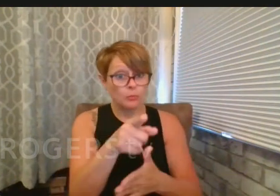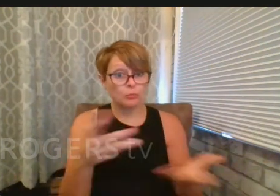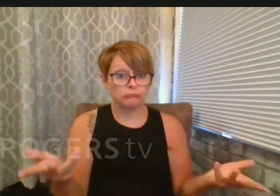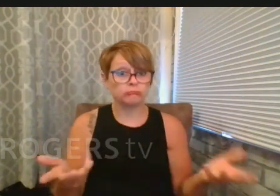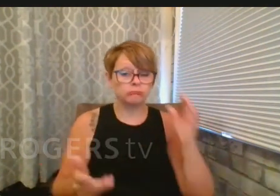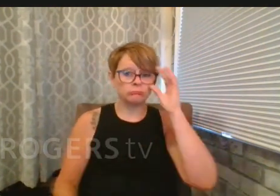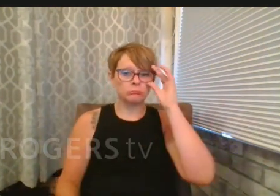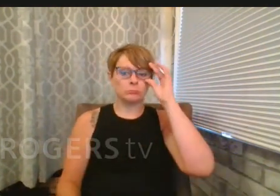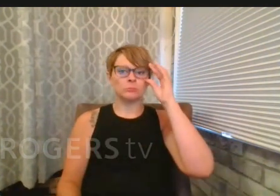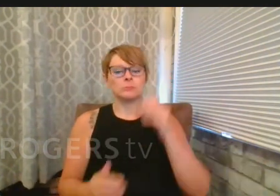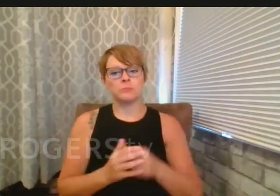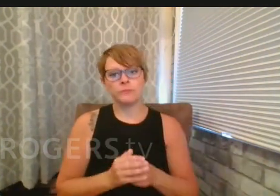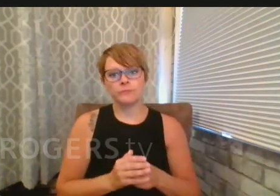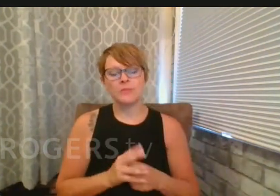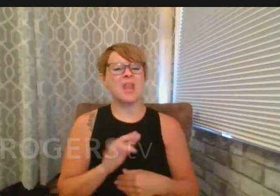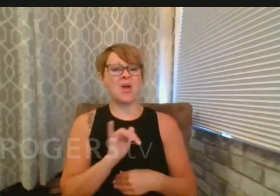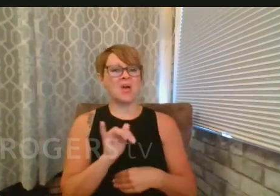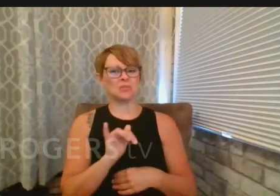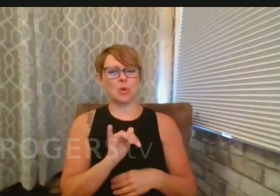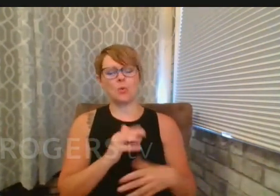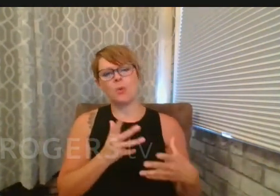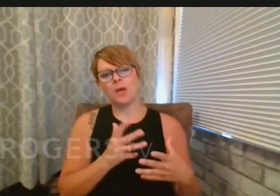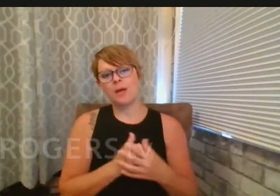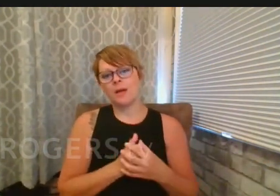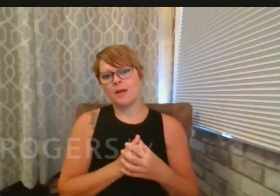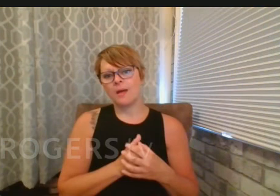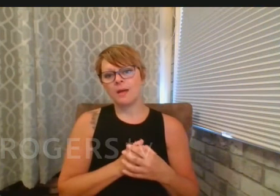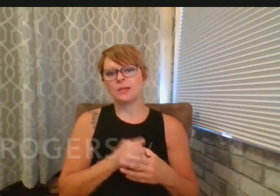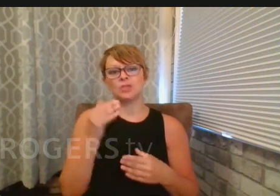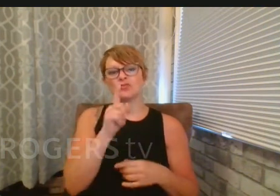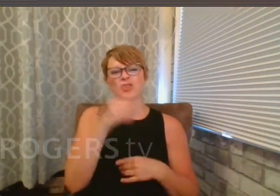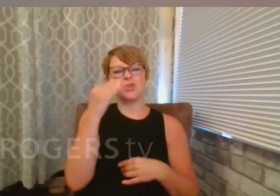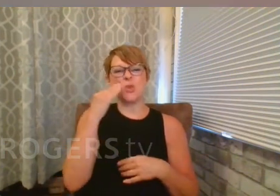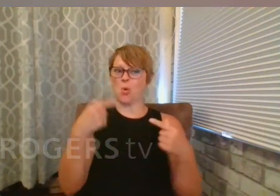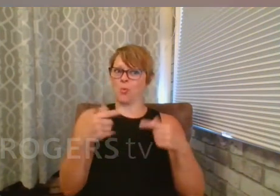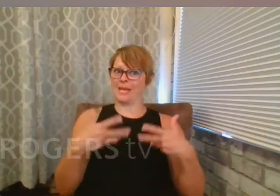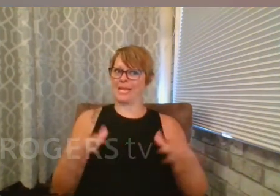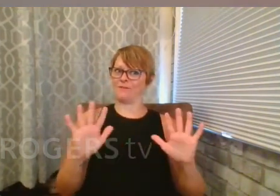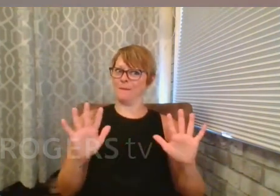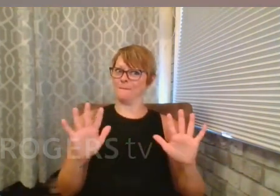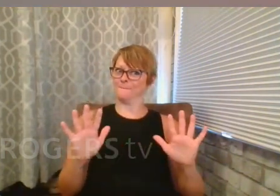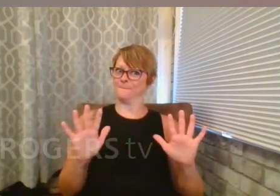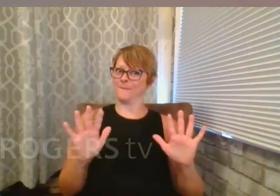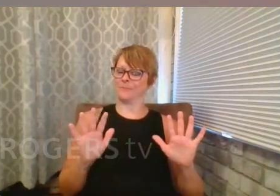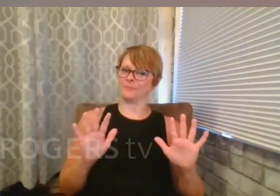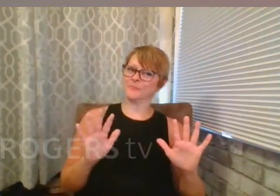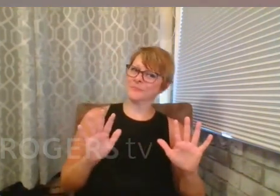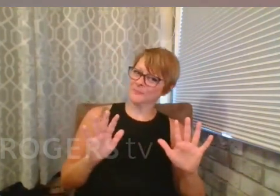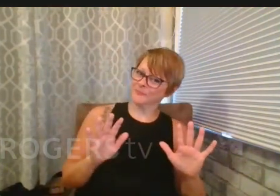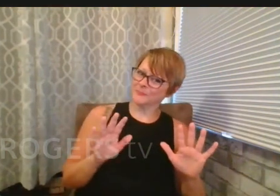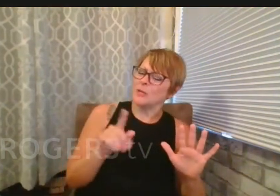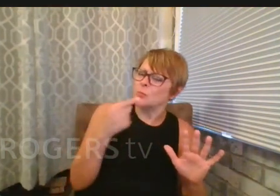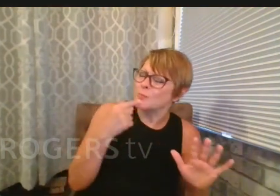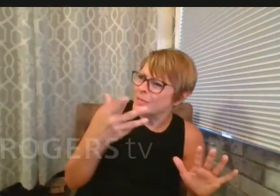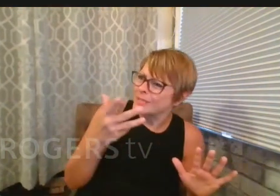finally, on a personal level, you should also know when to give up. Sorry, say it again? You should also know when to